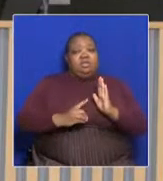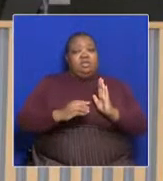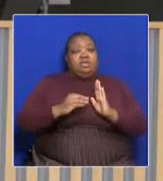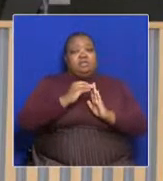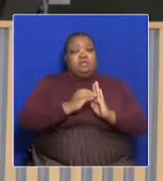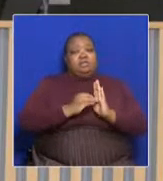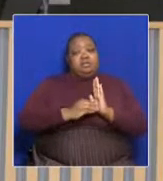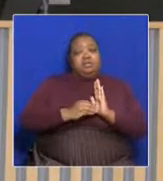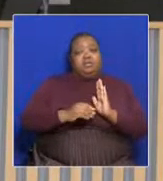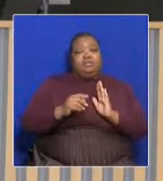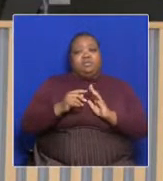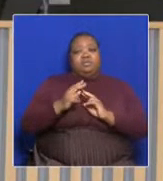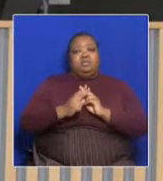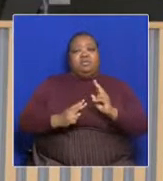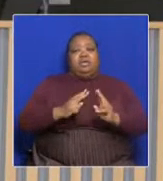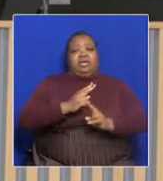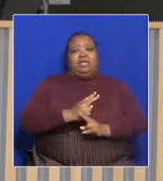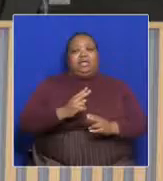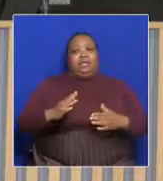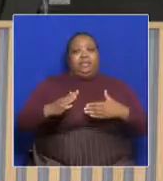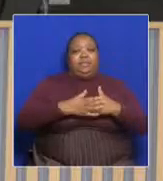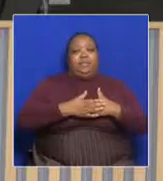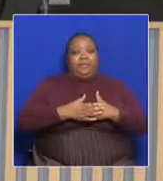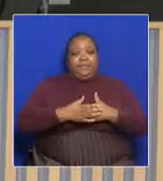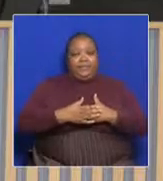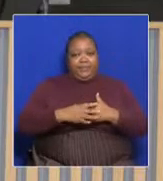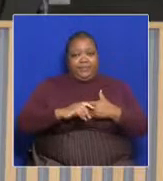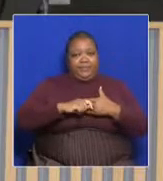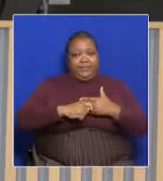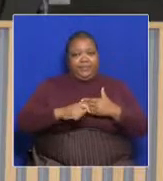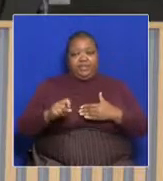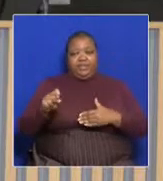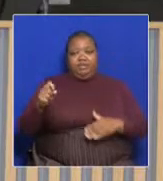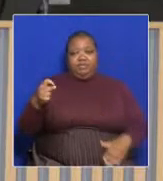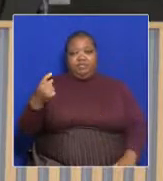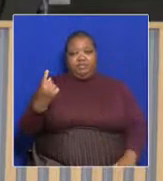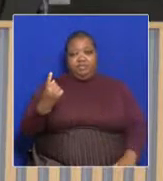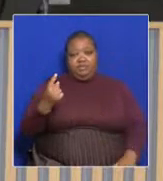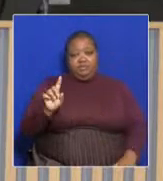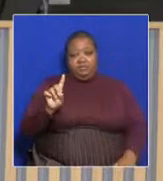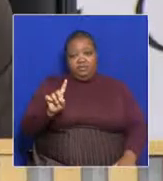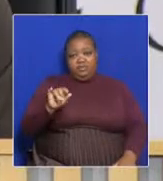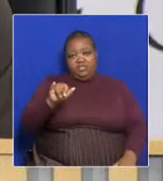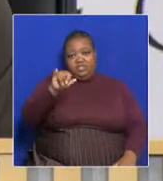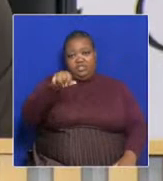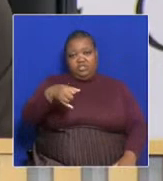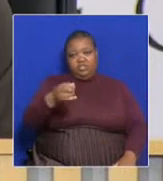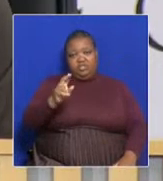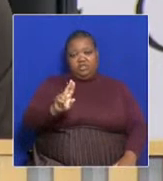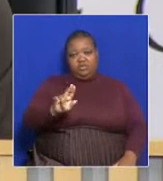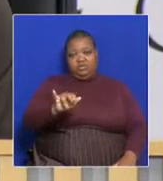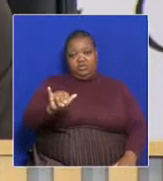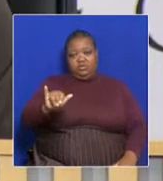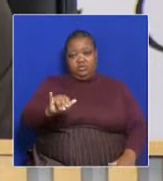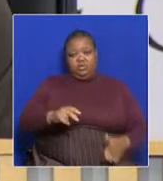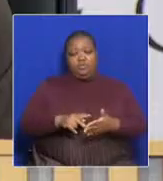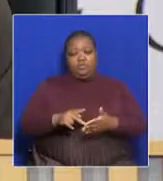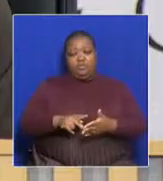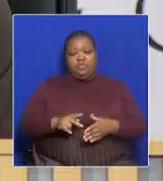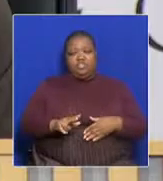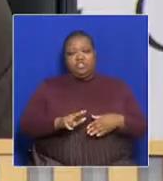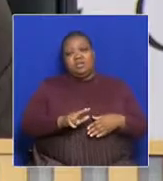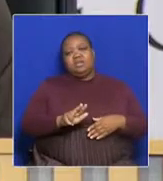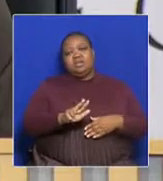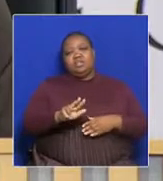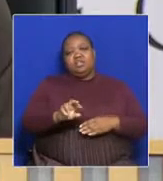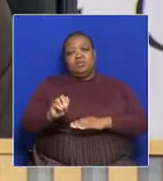resealed on the 1st of July. Okay, I At can't page even... 804, you just don't give us